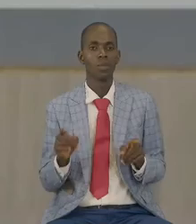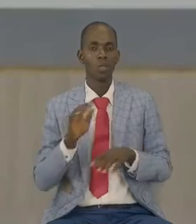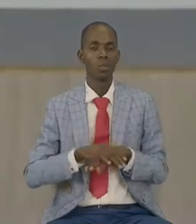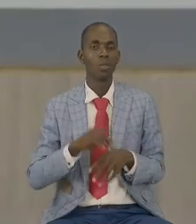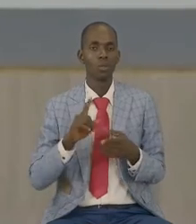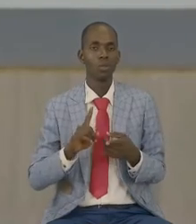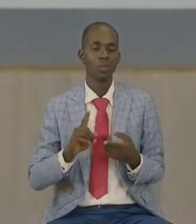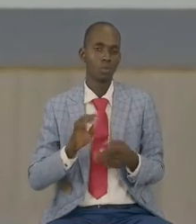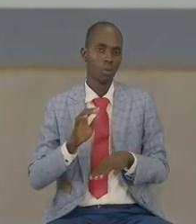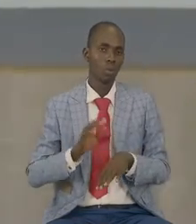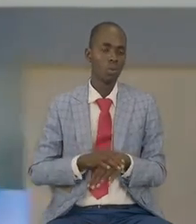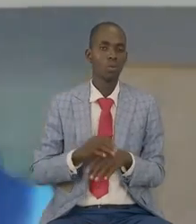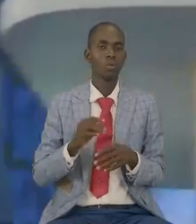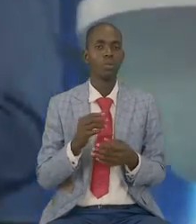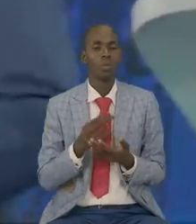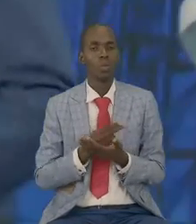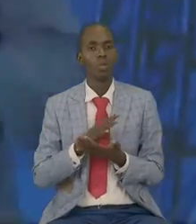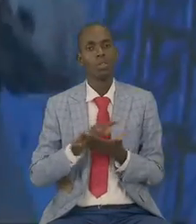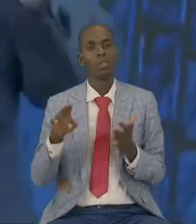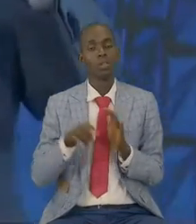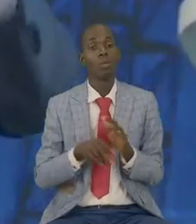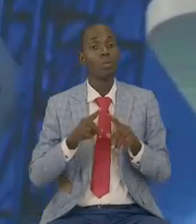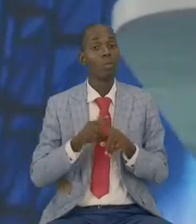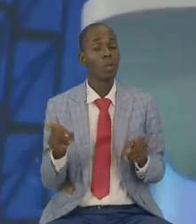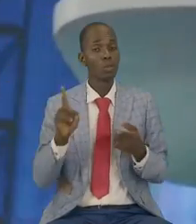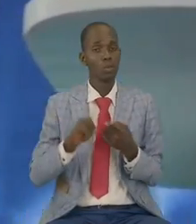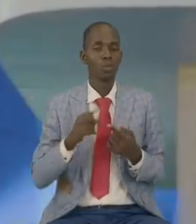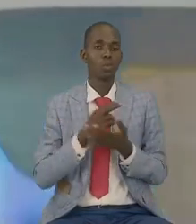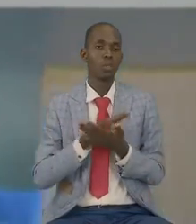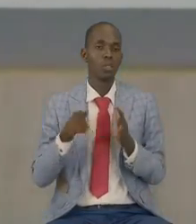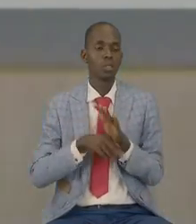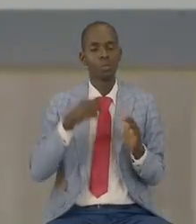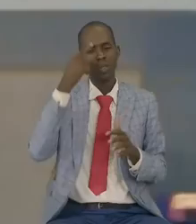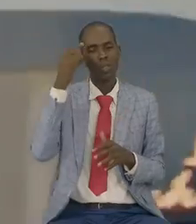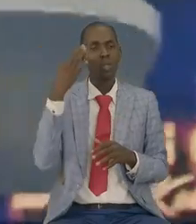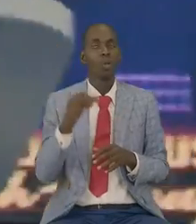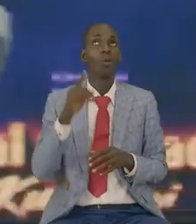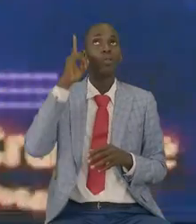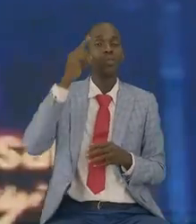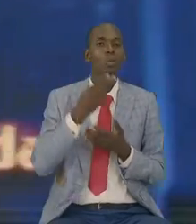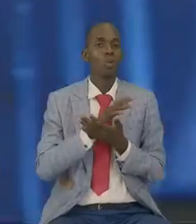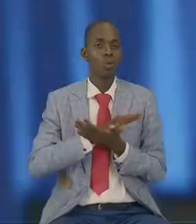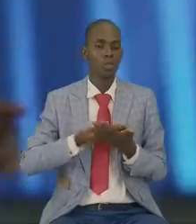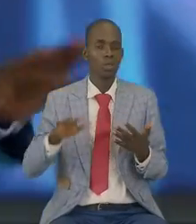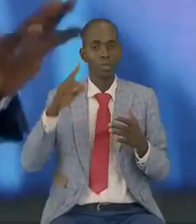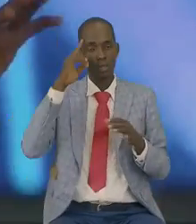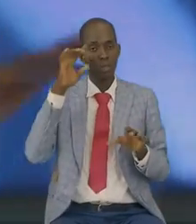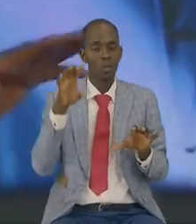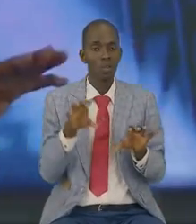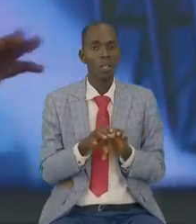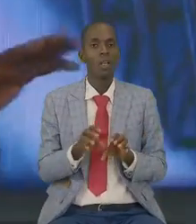unto holiness. That is the call of God because of his holy covenant as